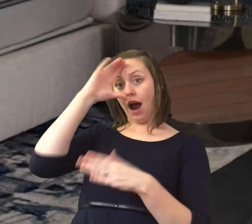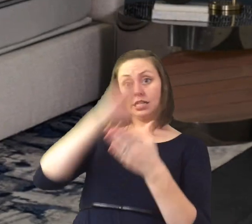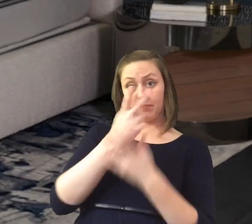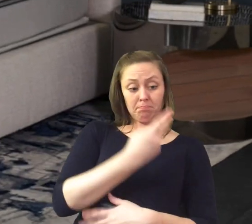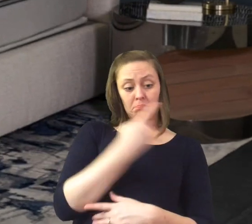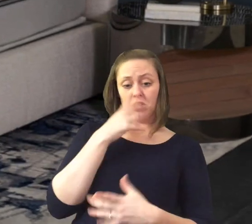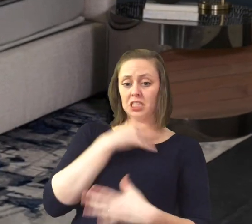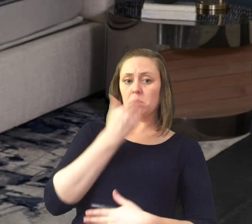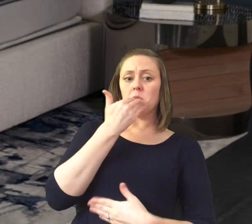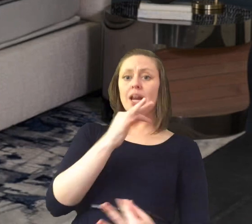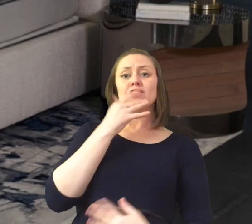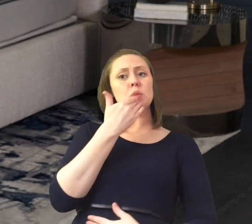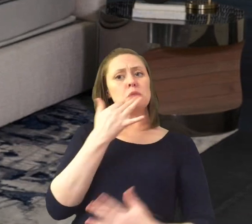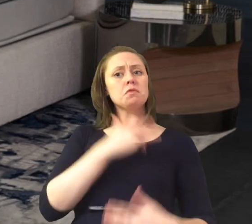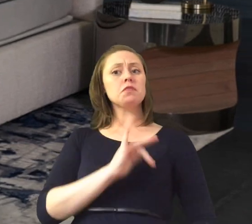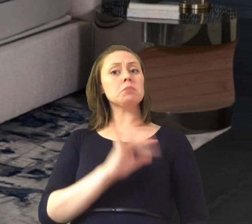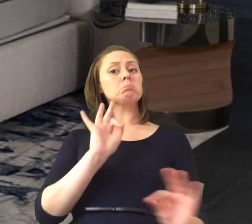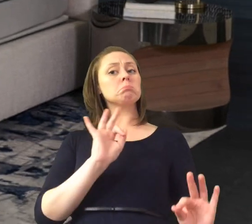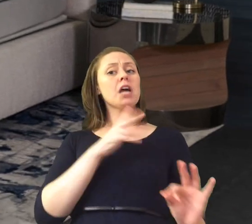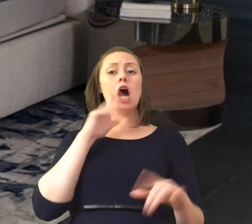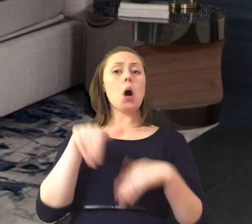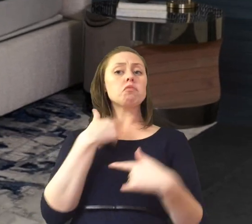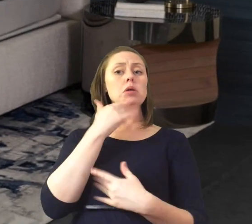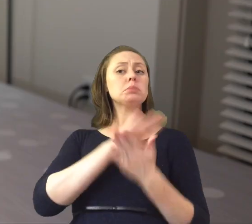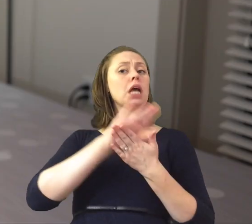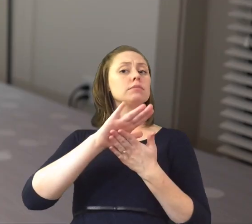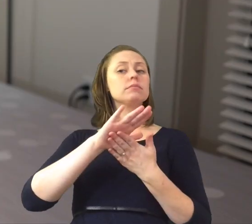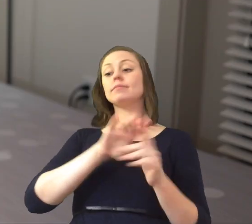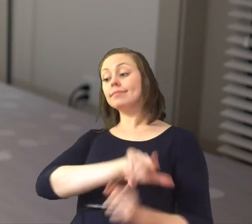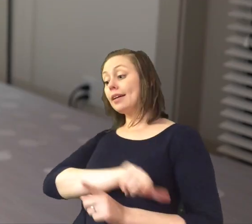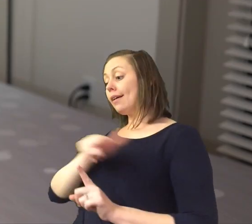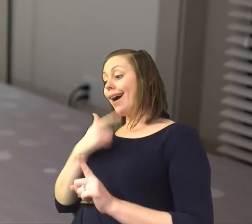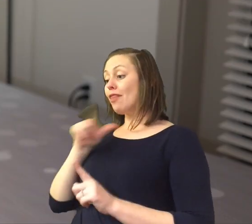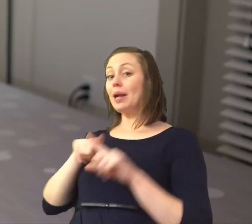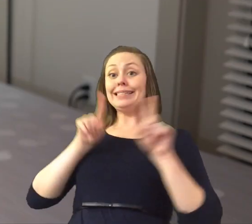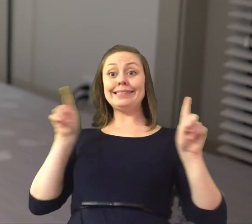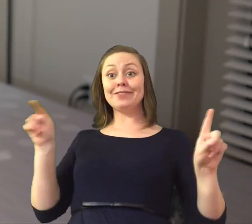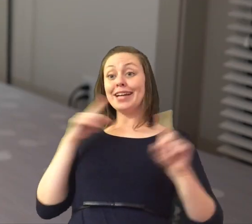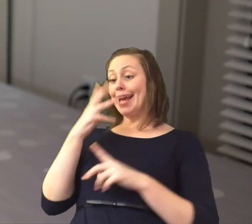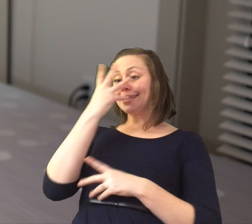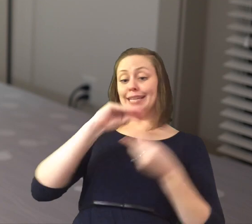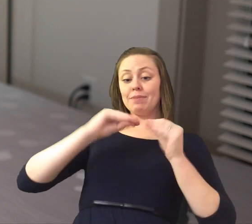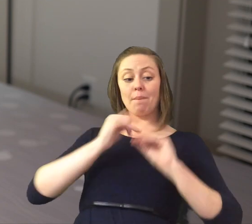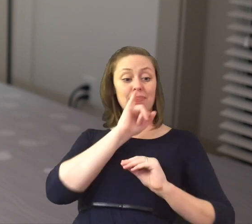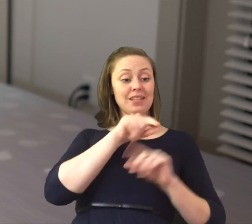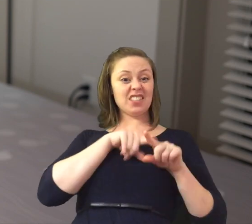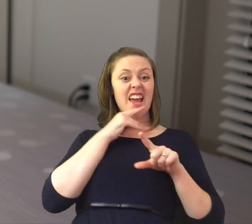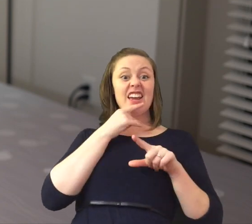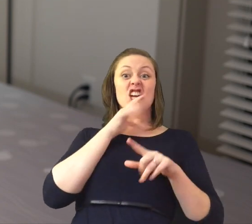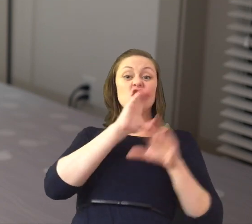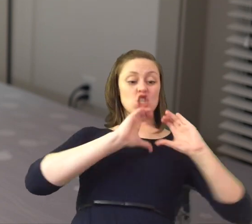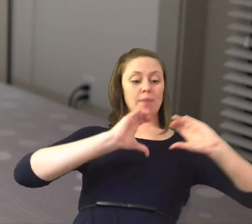pretty good on it. It does have a good feel to it, and overall it's been pretty nice. Another major difference is that the Sleep Number chambers are